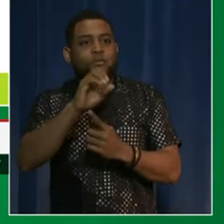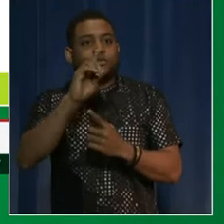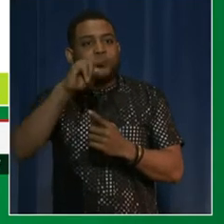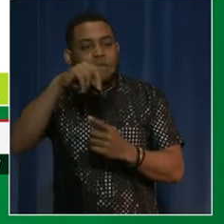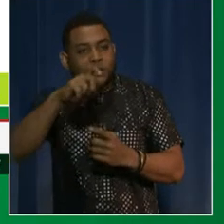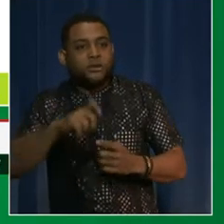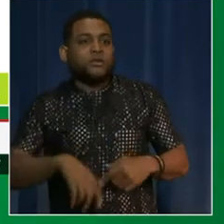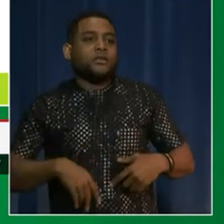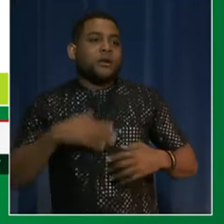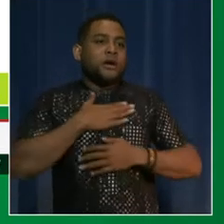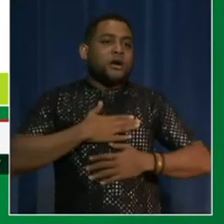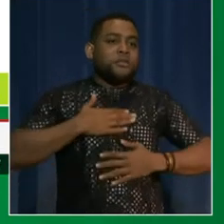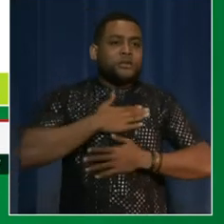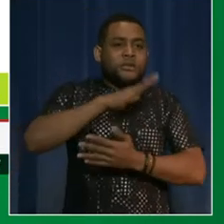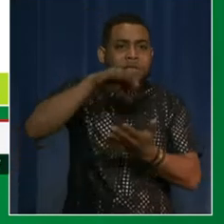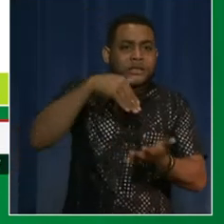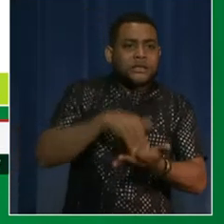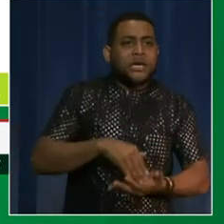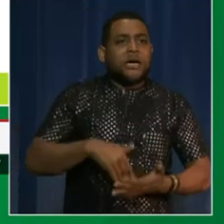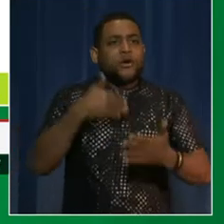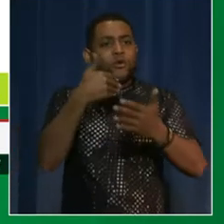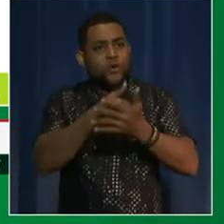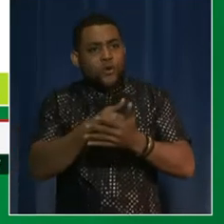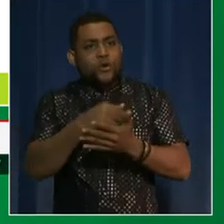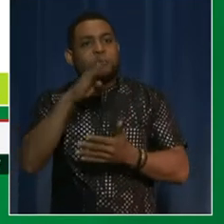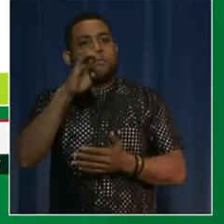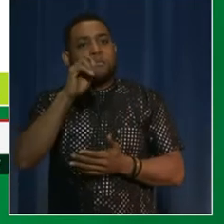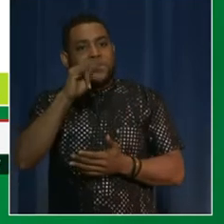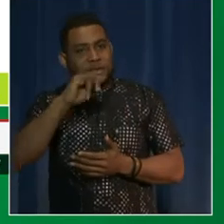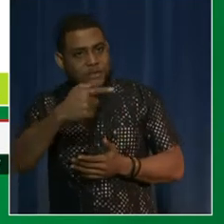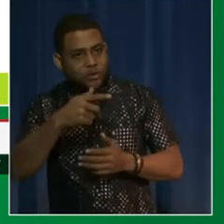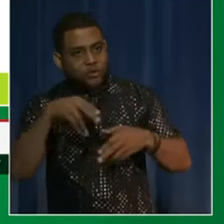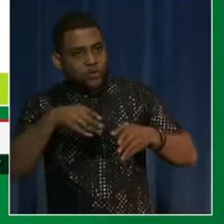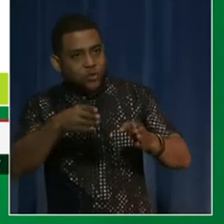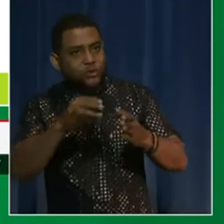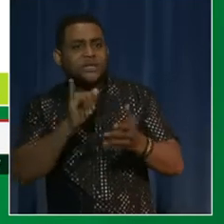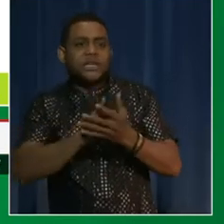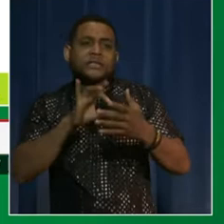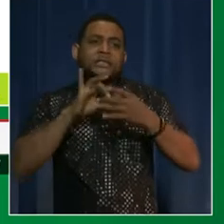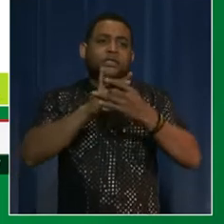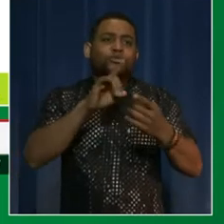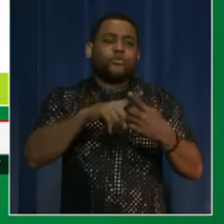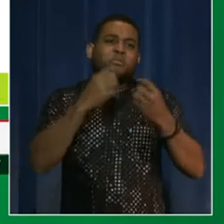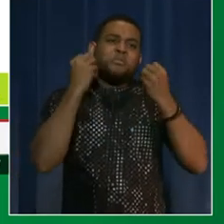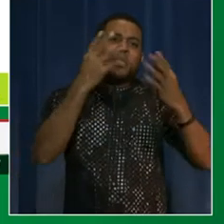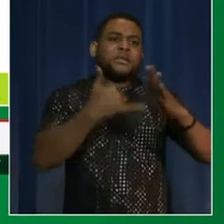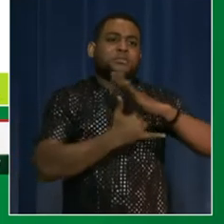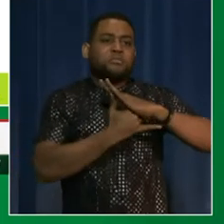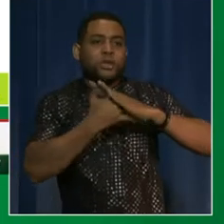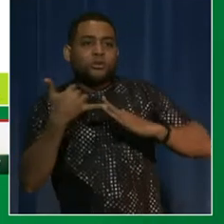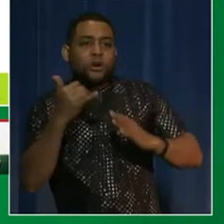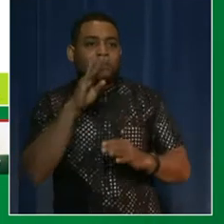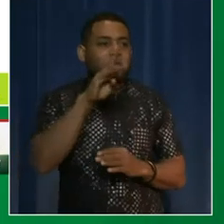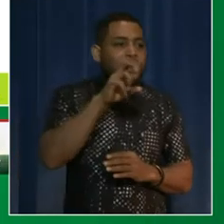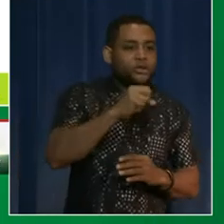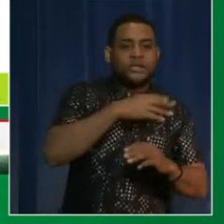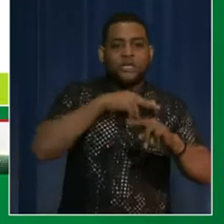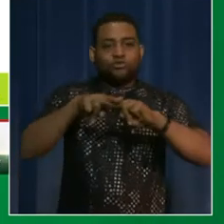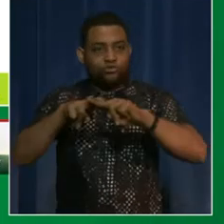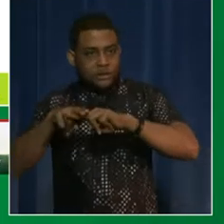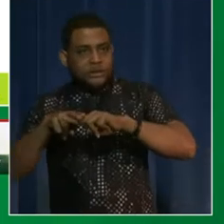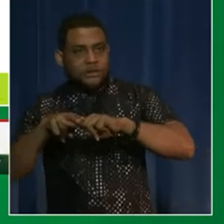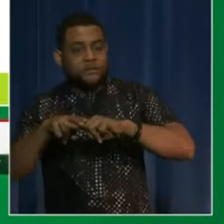sits along Benning Road, a major thoroughfare that links the site directly to multiple Metro bus routes and the Benning Road